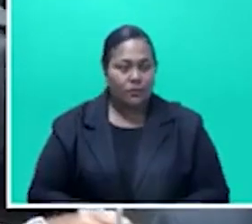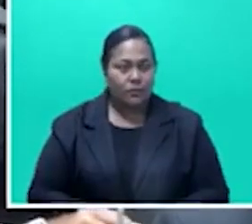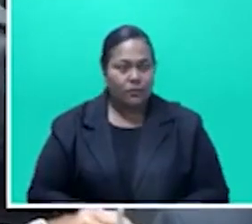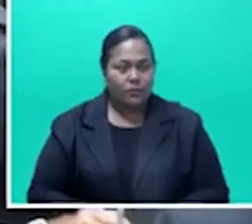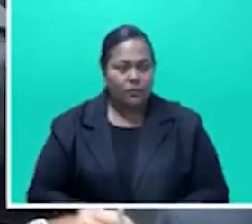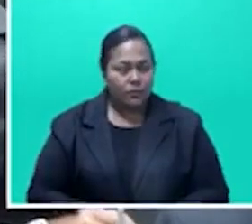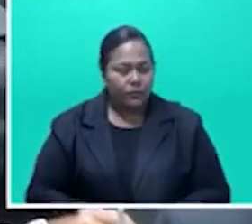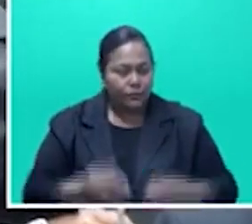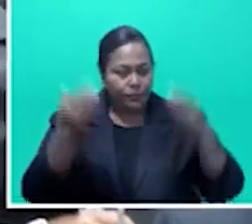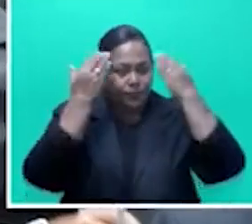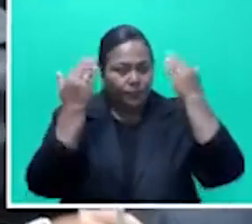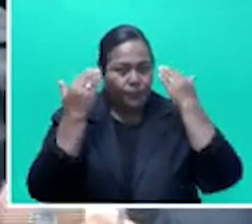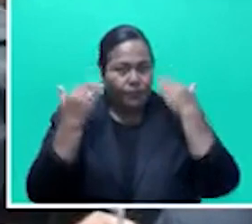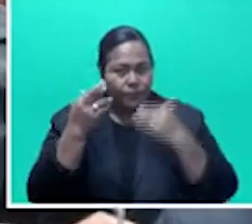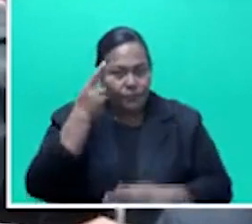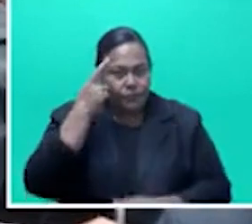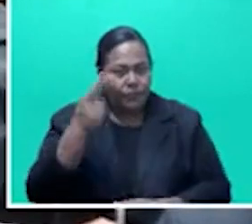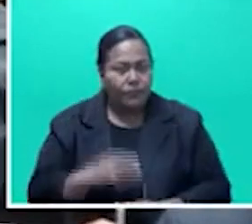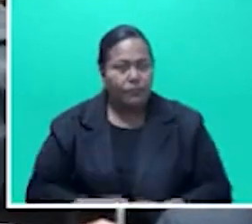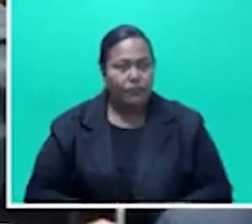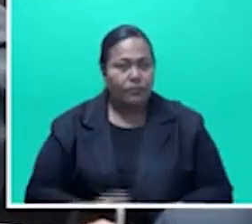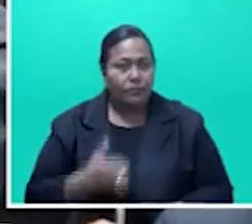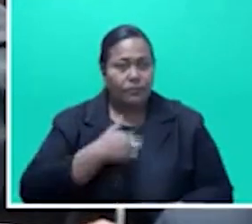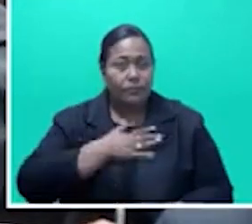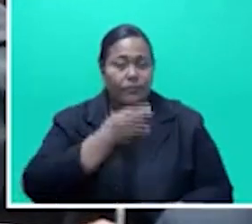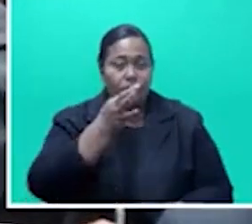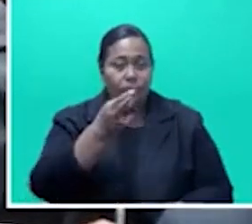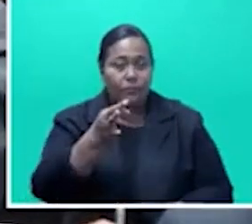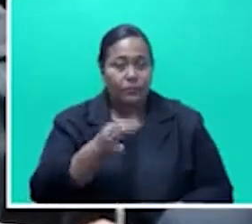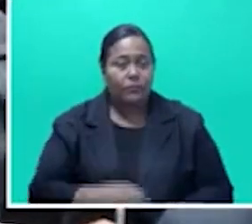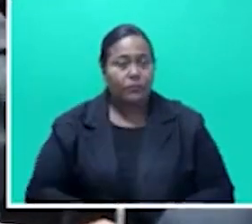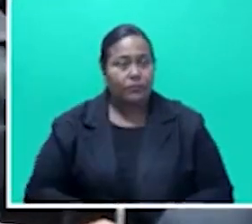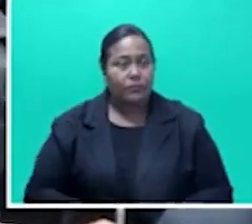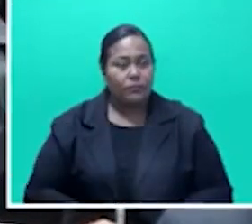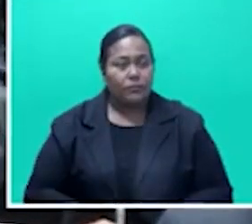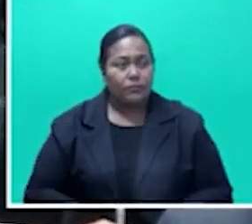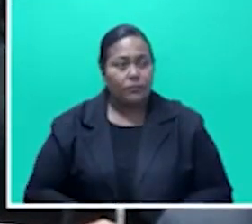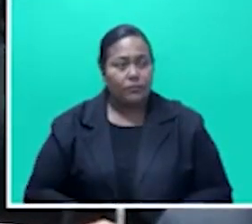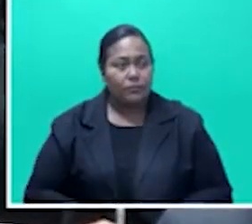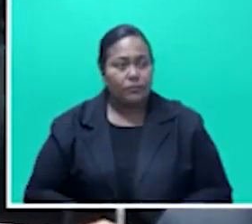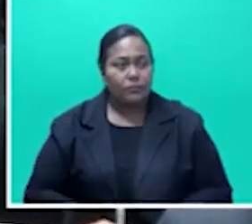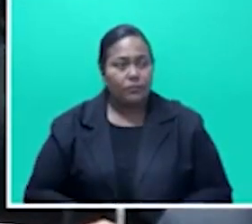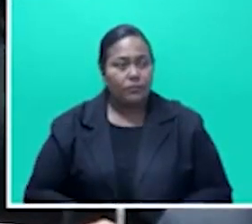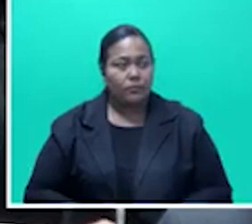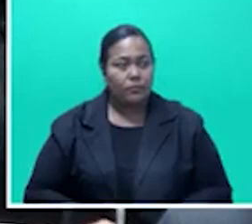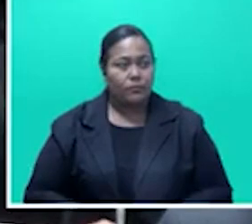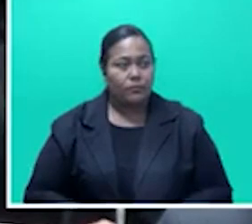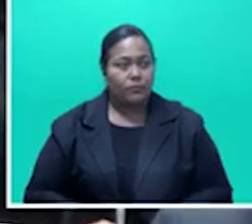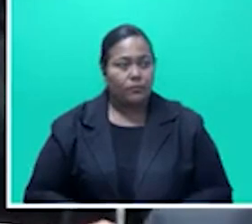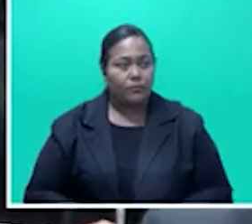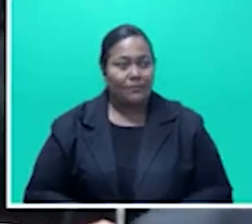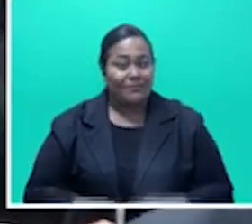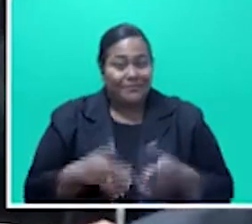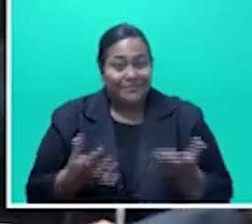Mr. Speaker, sir, I want to ask, when are they going? It hurts. Now I'm a